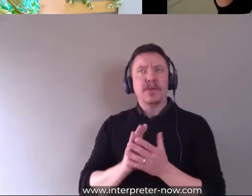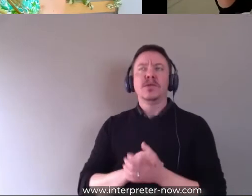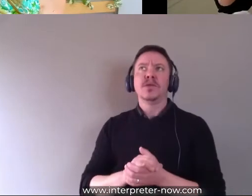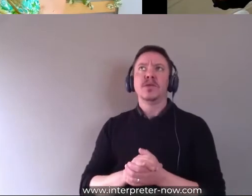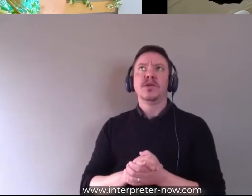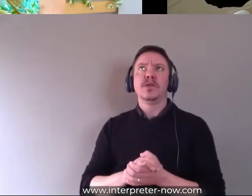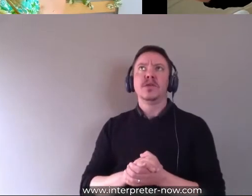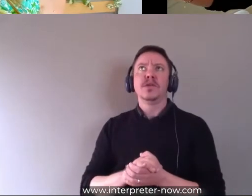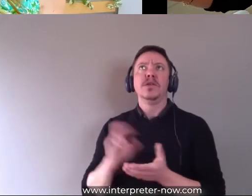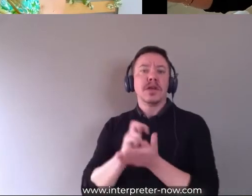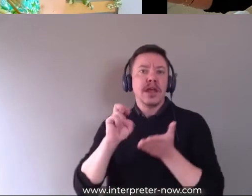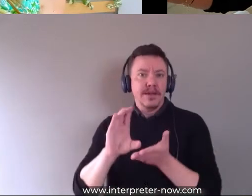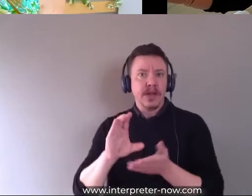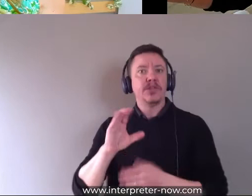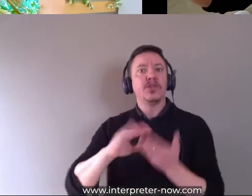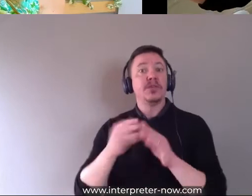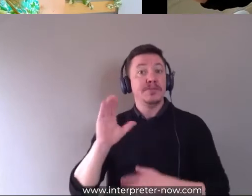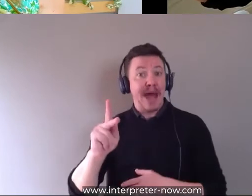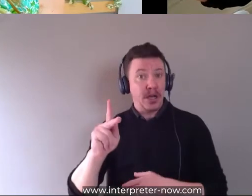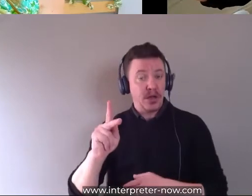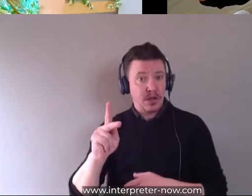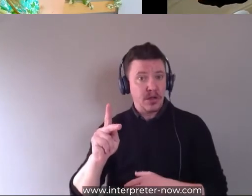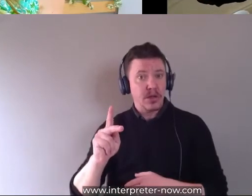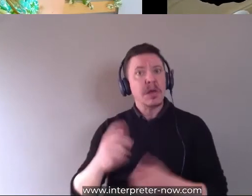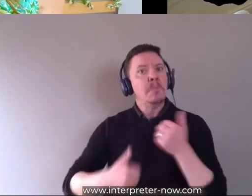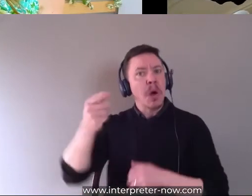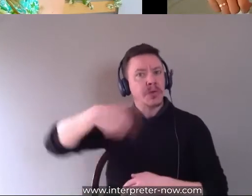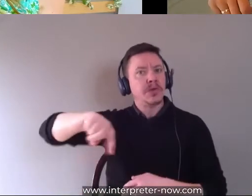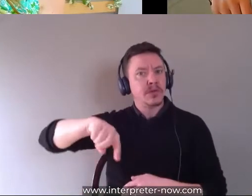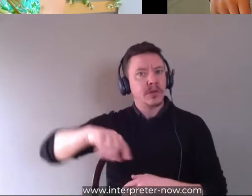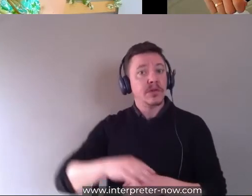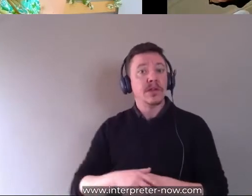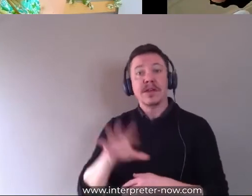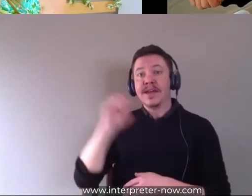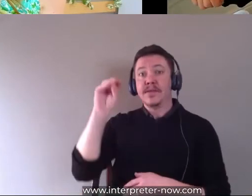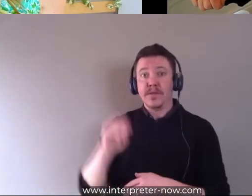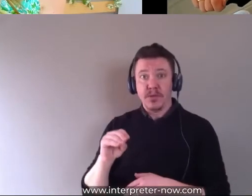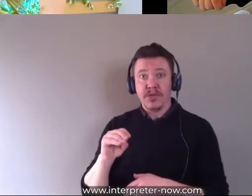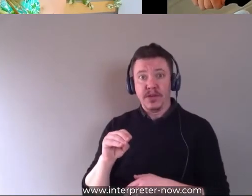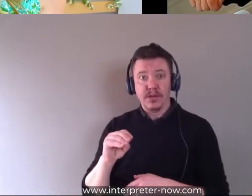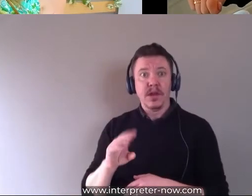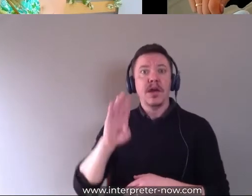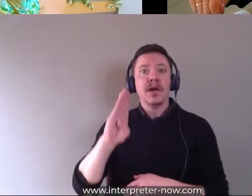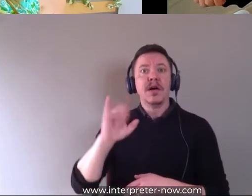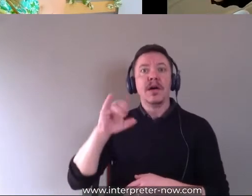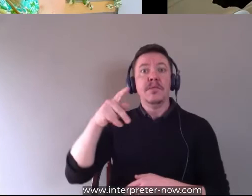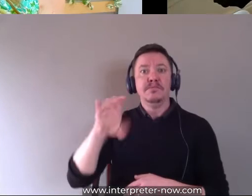of our investors who are putting their money back into the community, which is the vast majority, 50% of that are going to the BIPOC